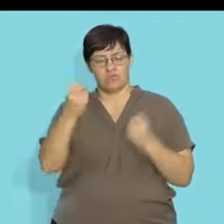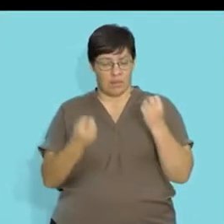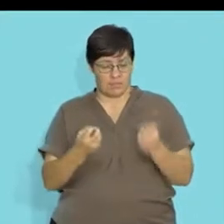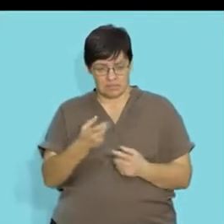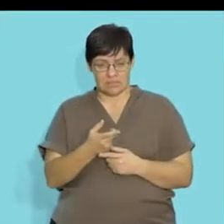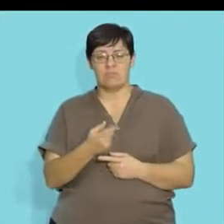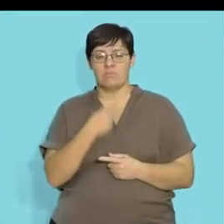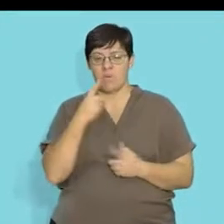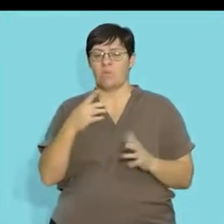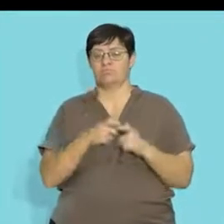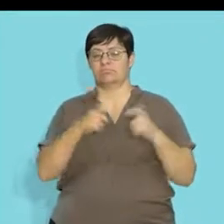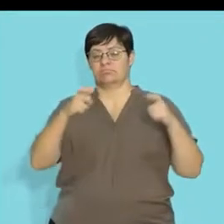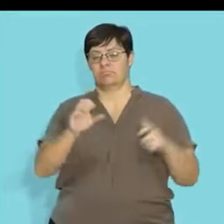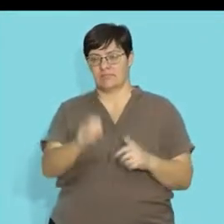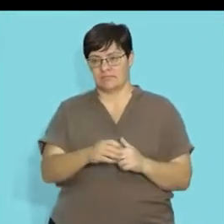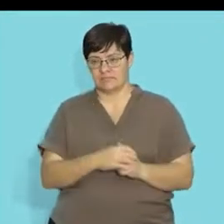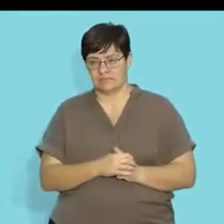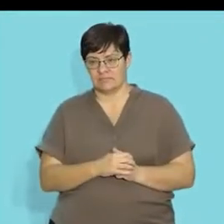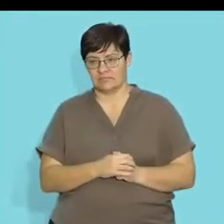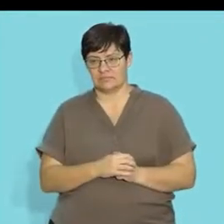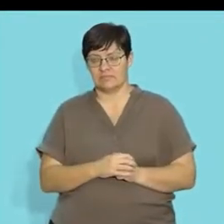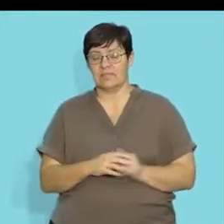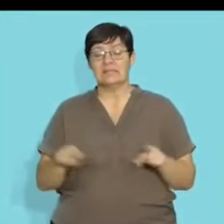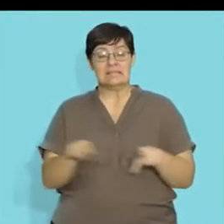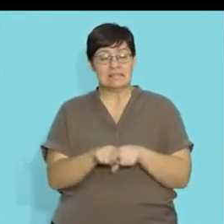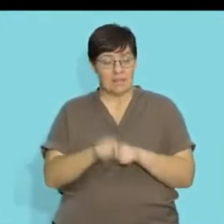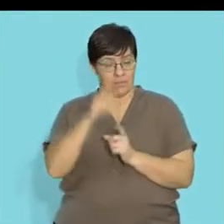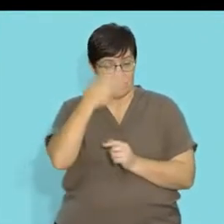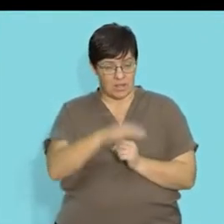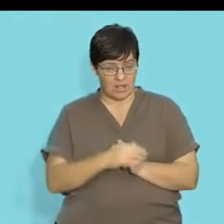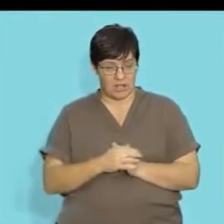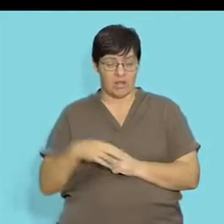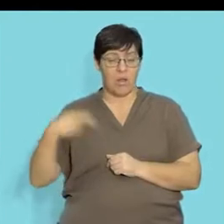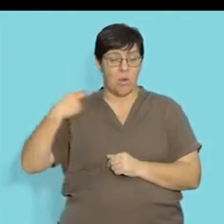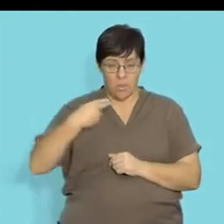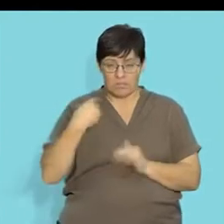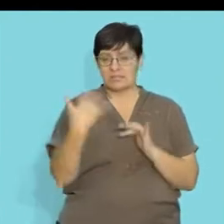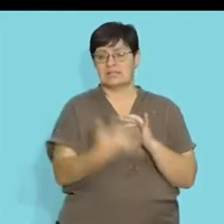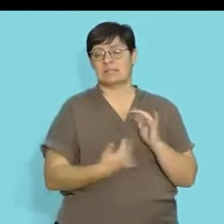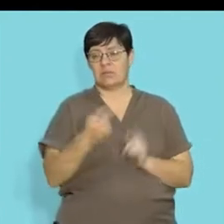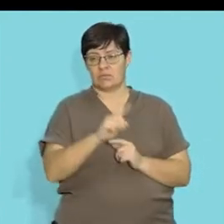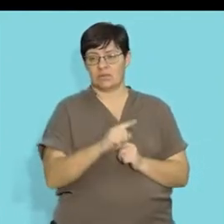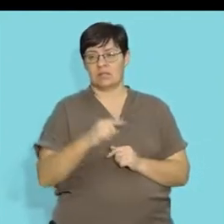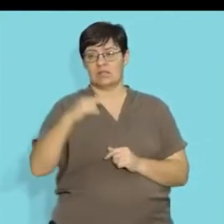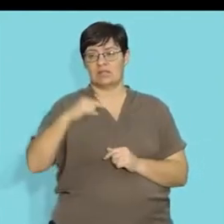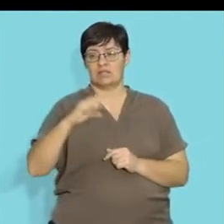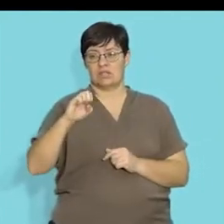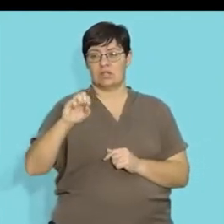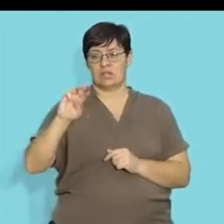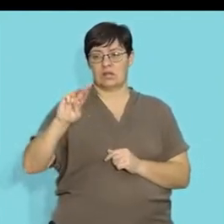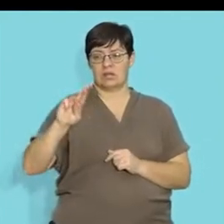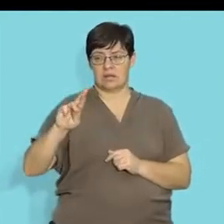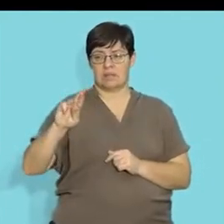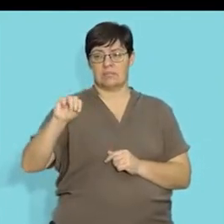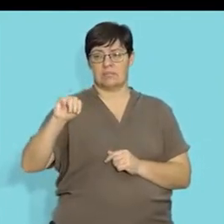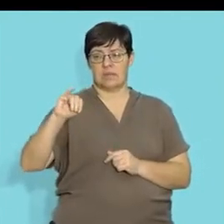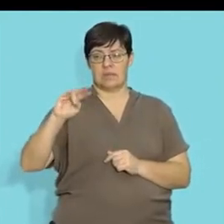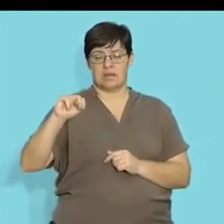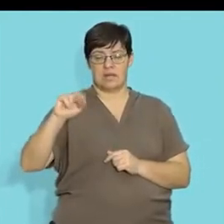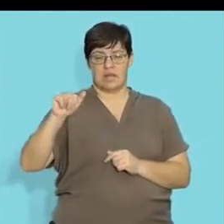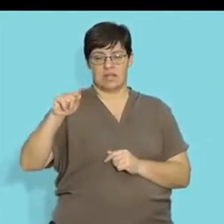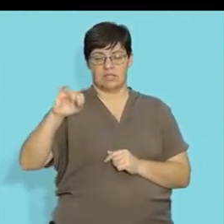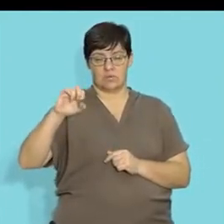of grapes actually become significantly larger. We also know that there's hormones used to stimulate germination.